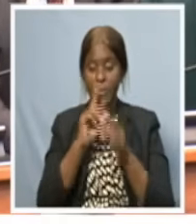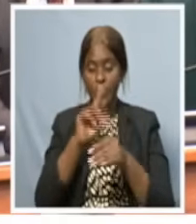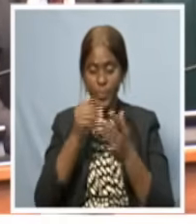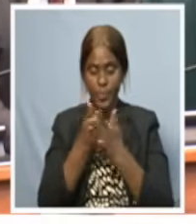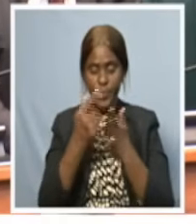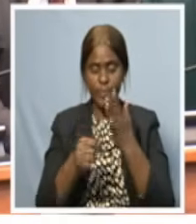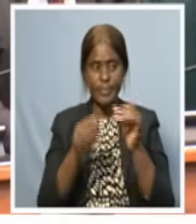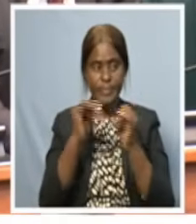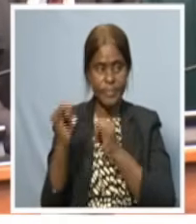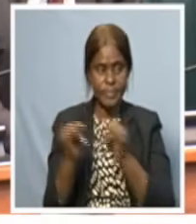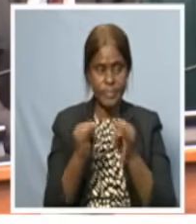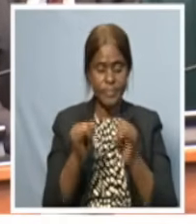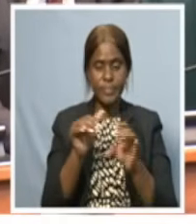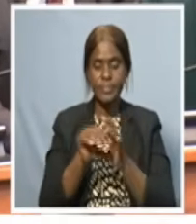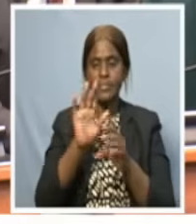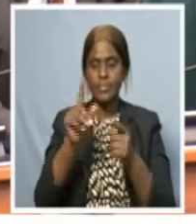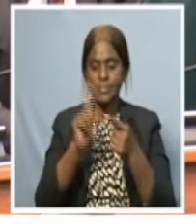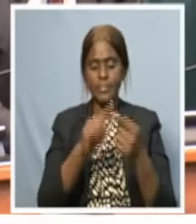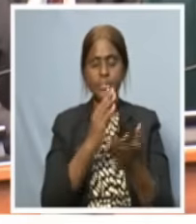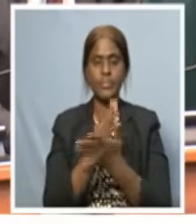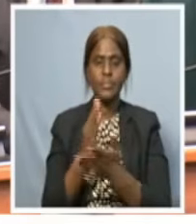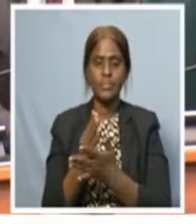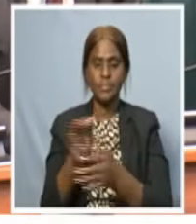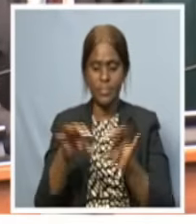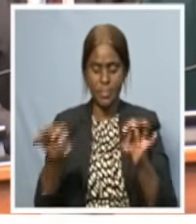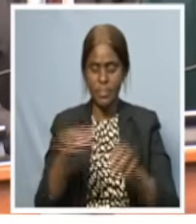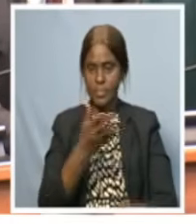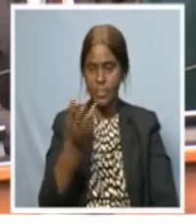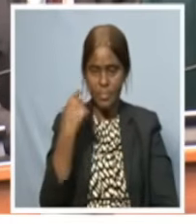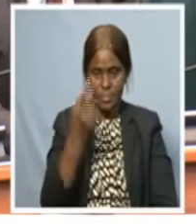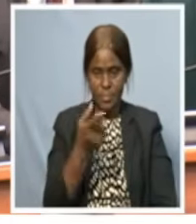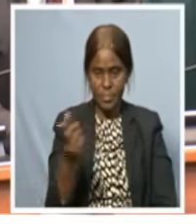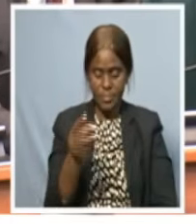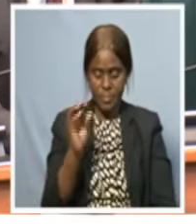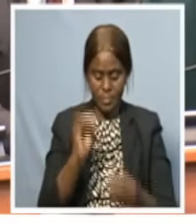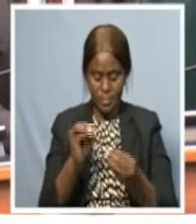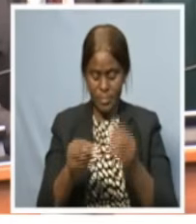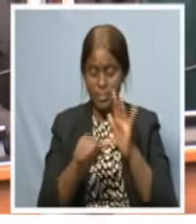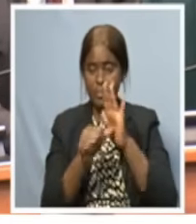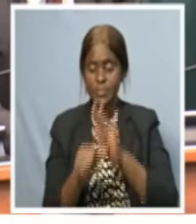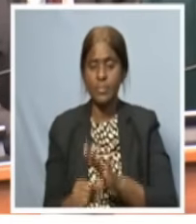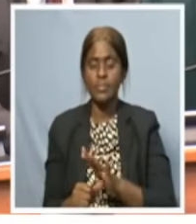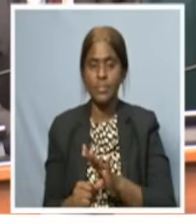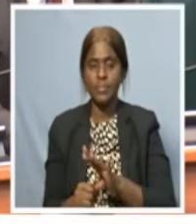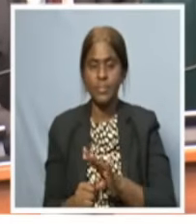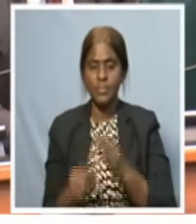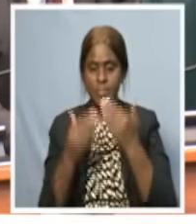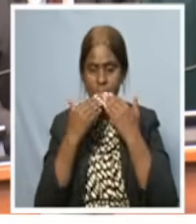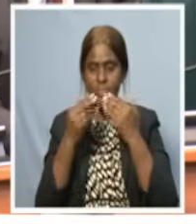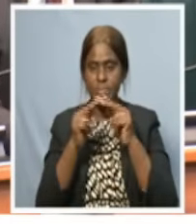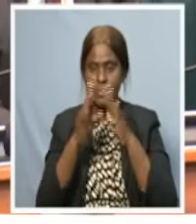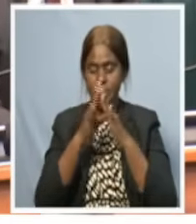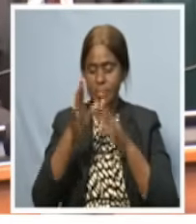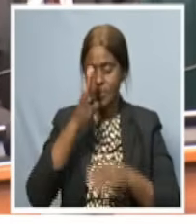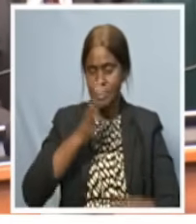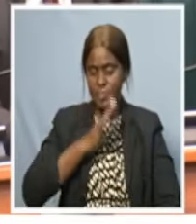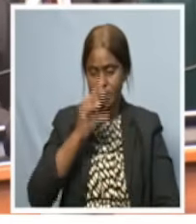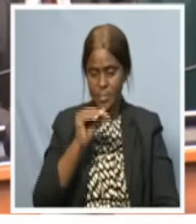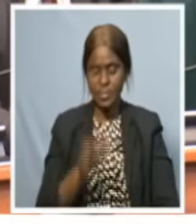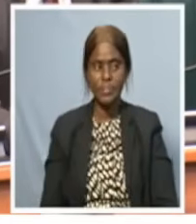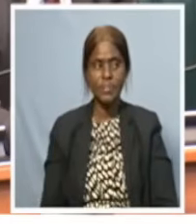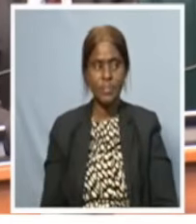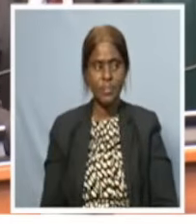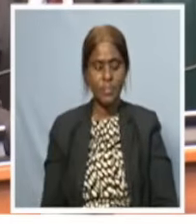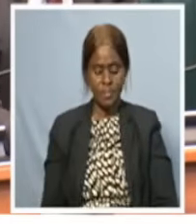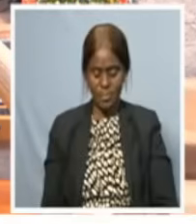are actually implemented to prevent our children from further exploitation. Thank you very much, Madam Speaker.